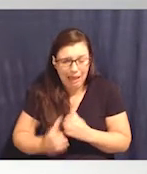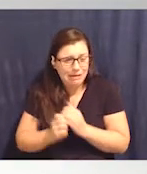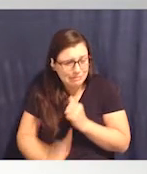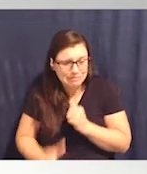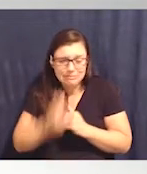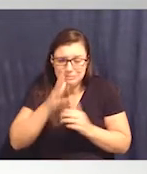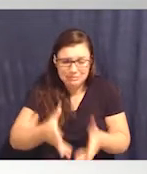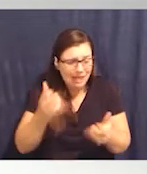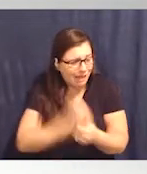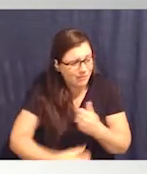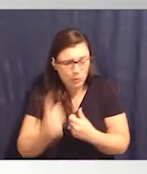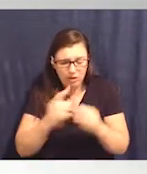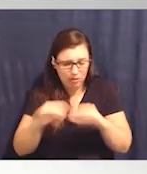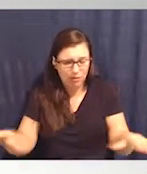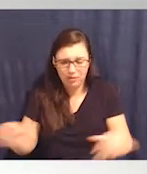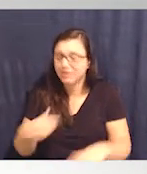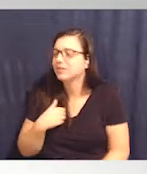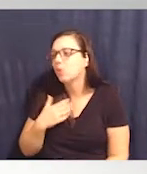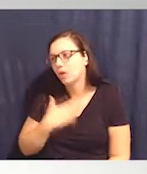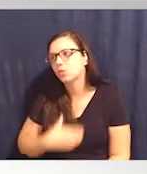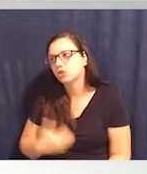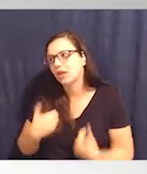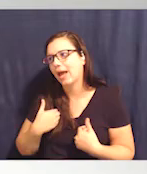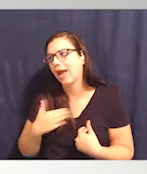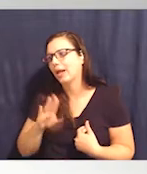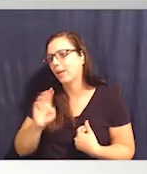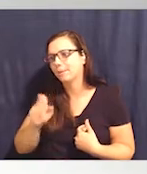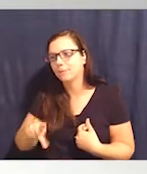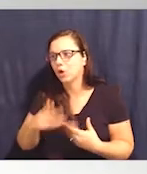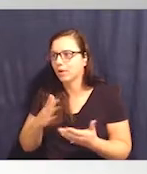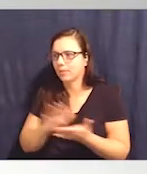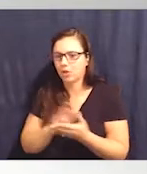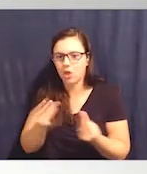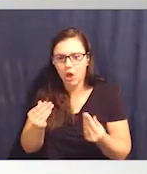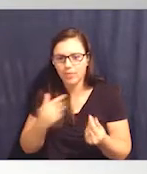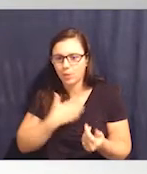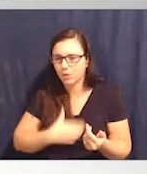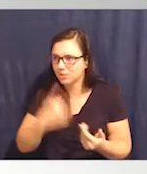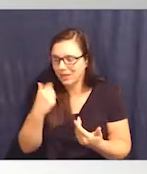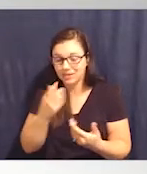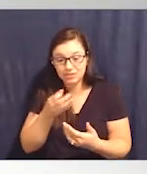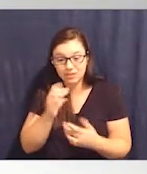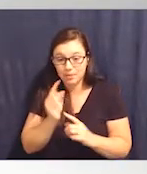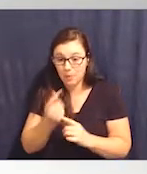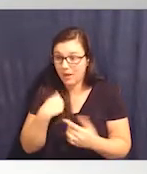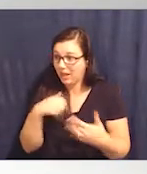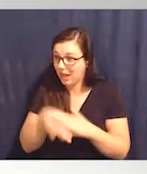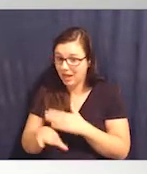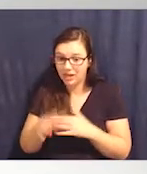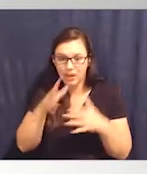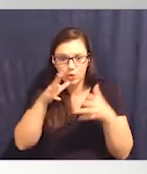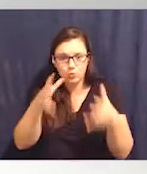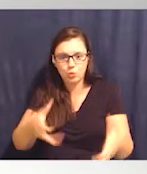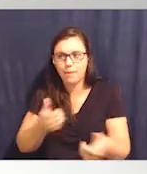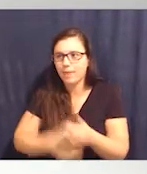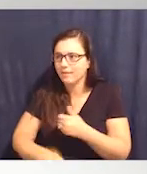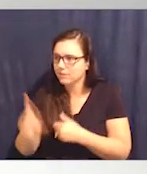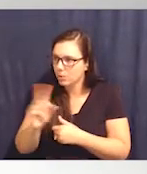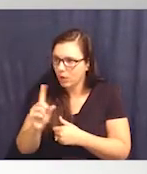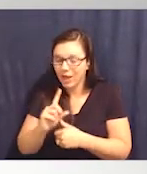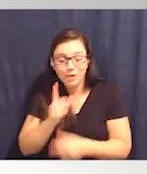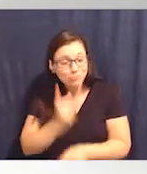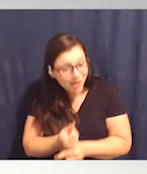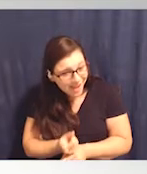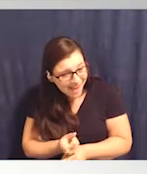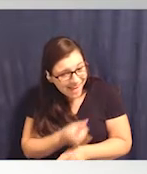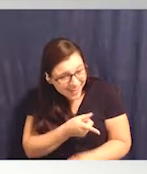wished I had a bird pop at least, because like as soon as I got in there, he like threw up all over the place. Didn't you? Yes. Sir, this